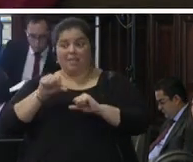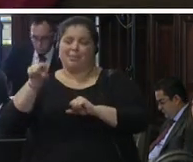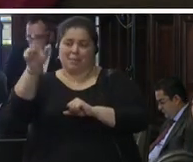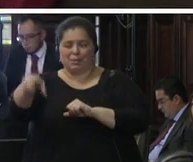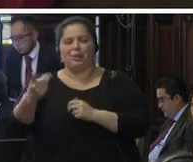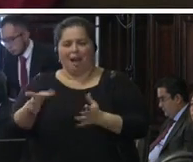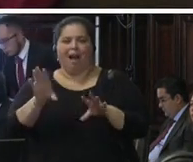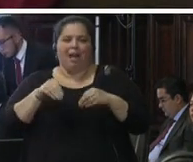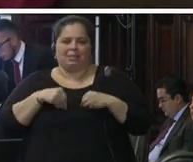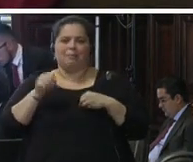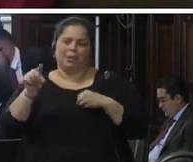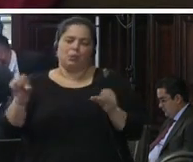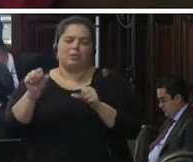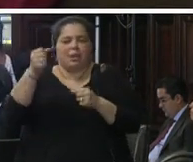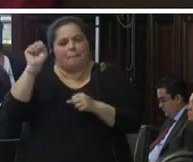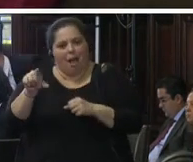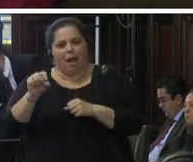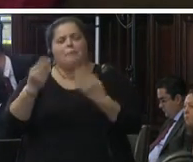don't we try means like that